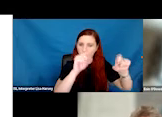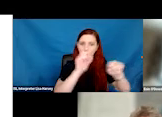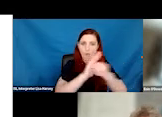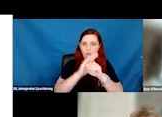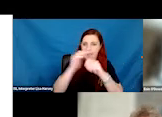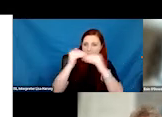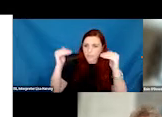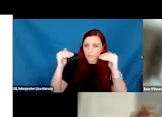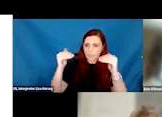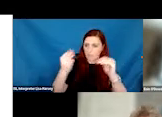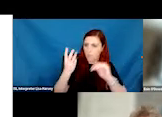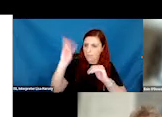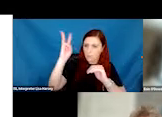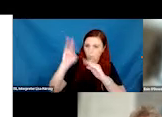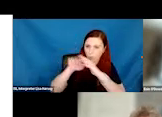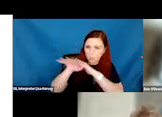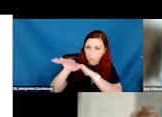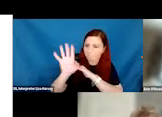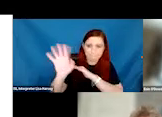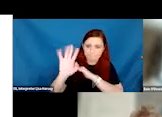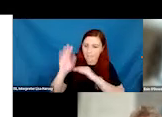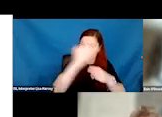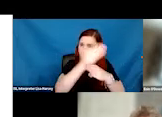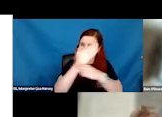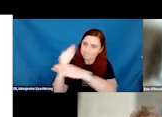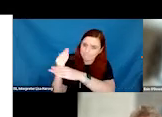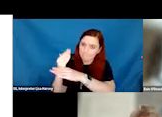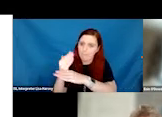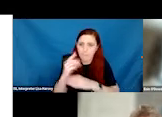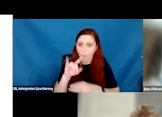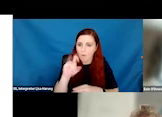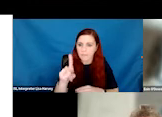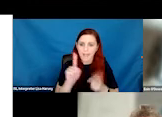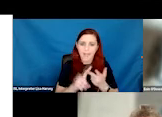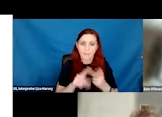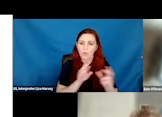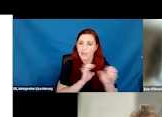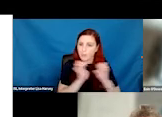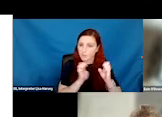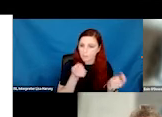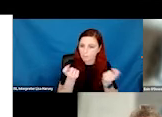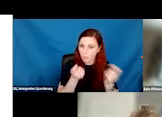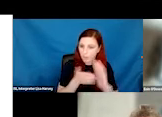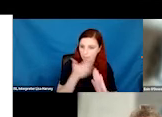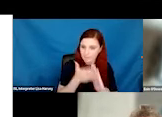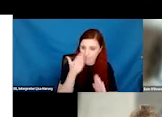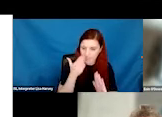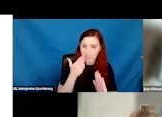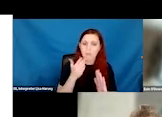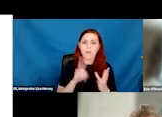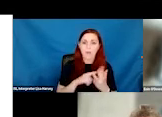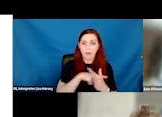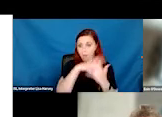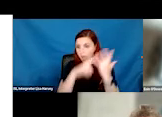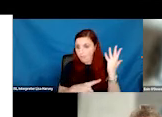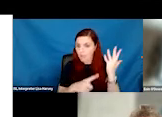through a window. It has requirements in respect of energy control in buildings, all of which are covered